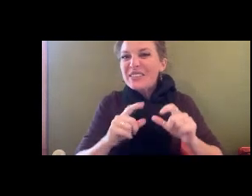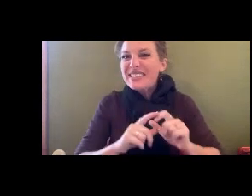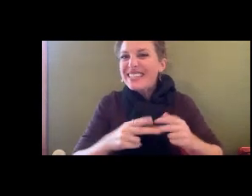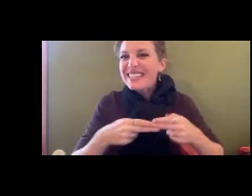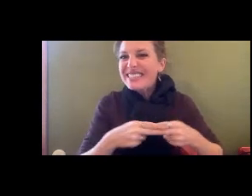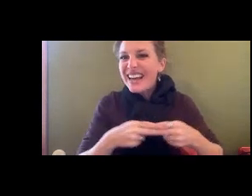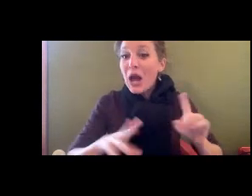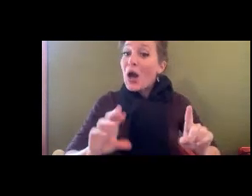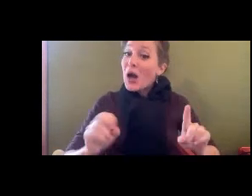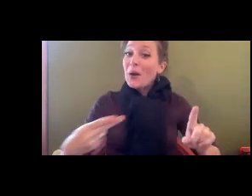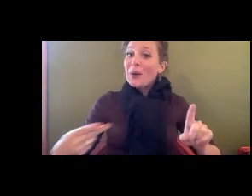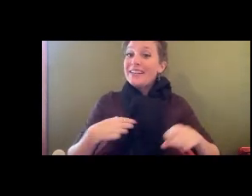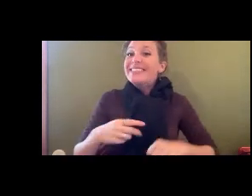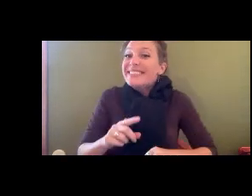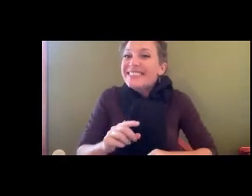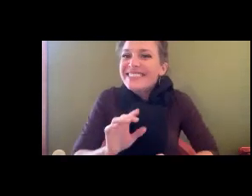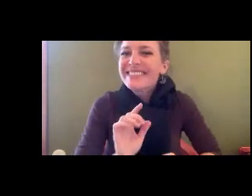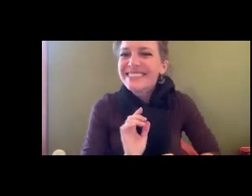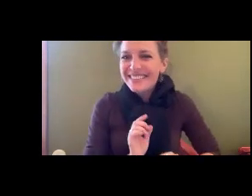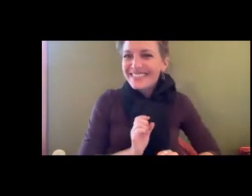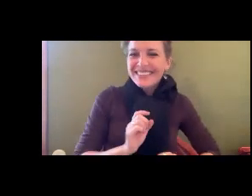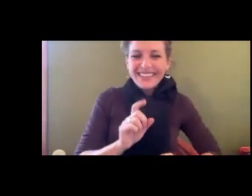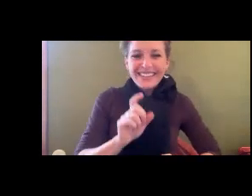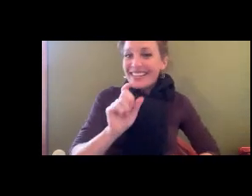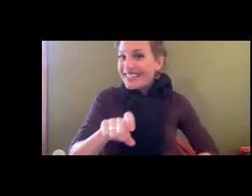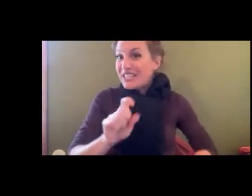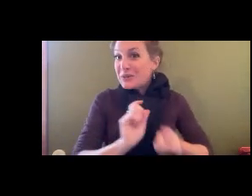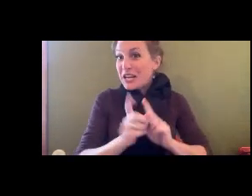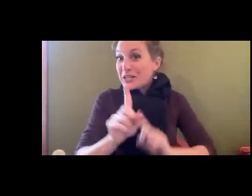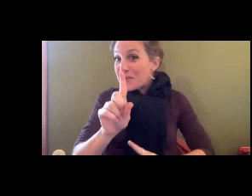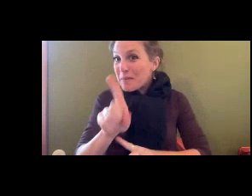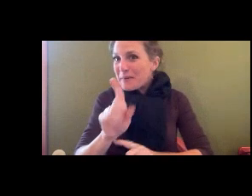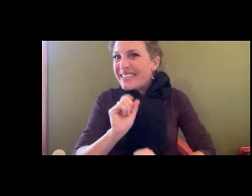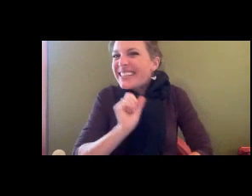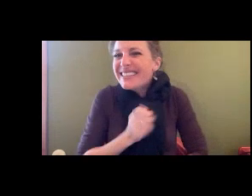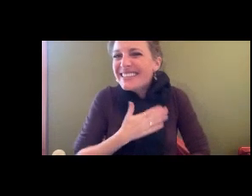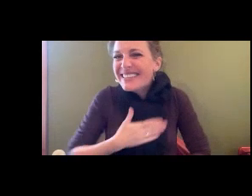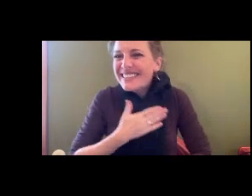advancing my slides. So give me one moment, please.